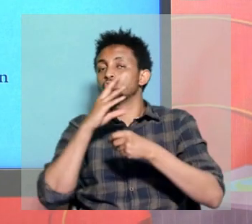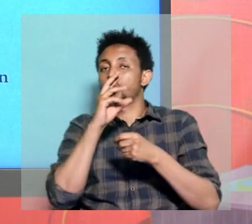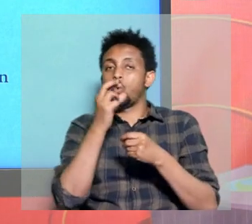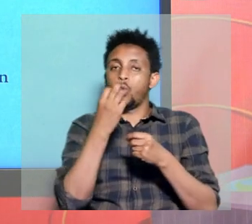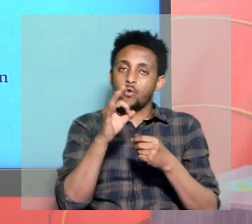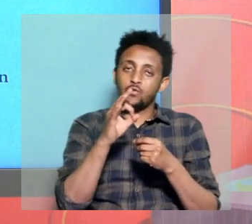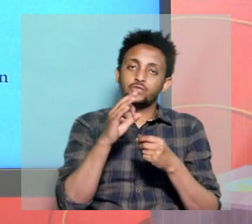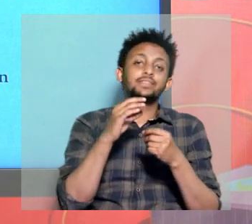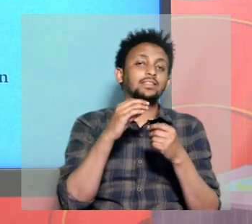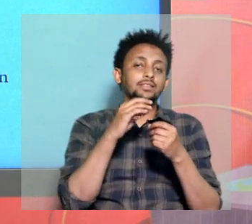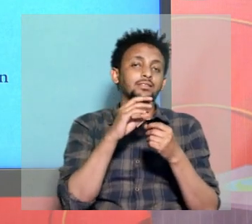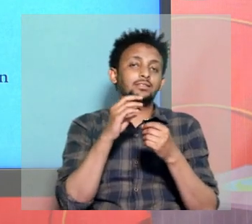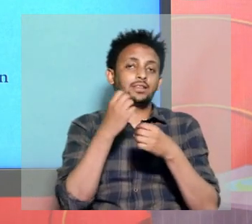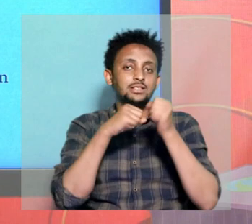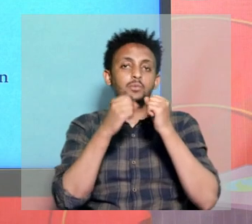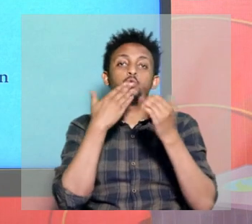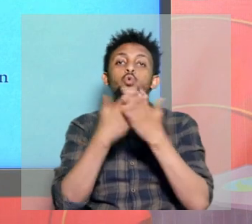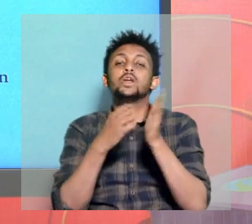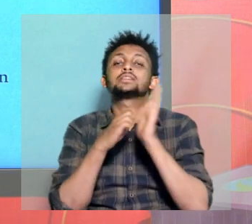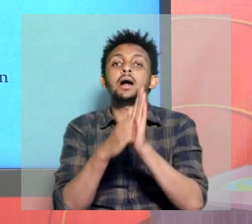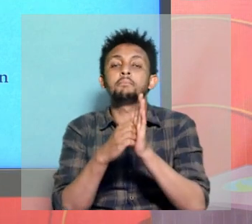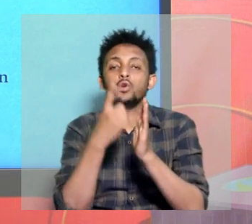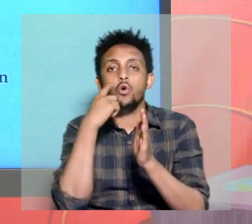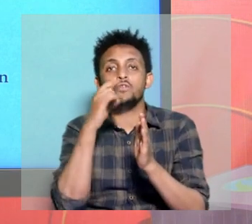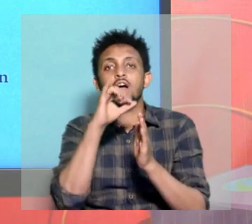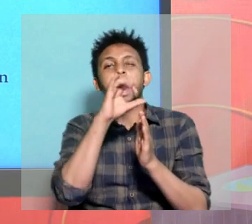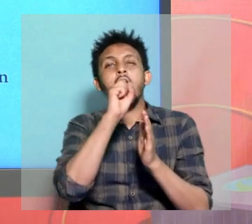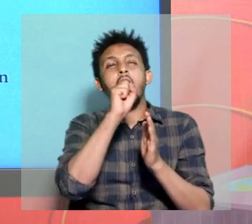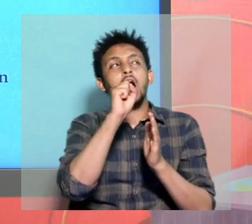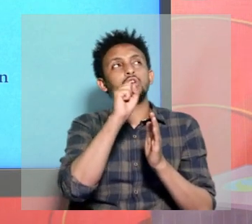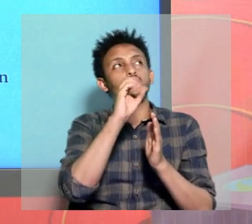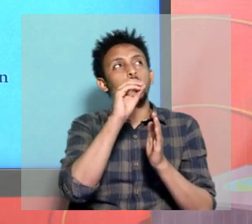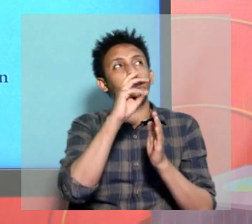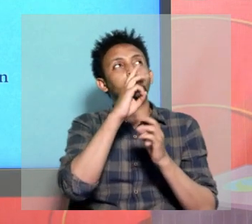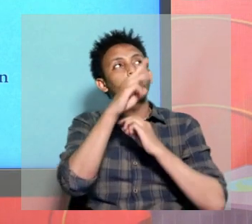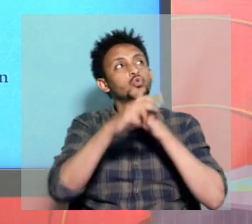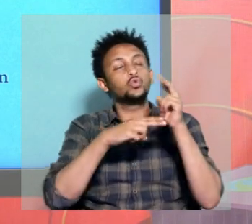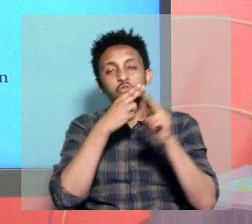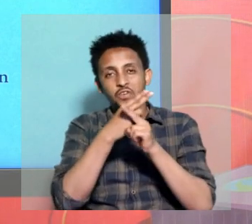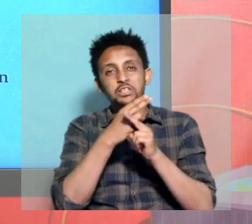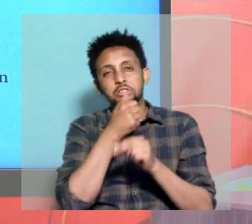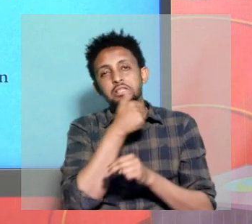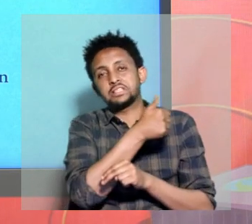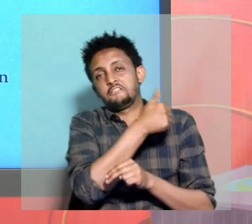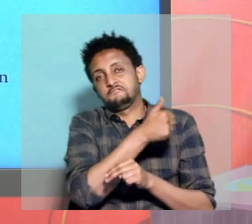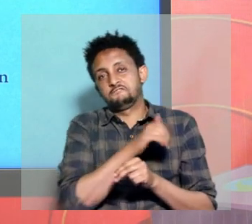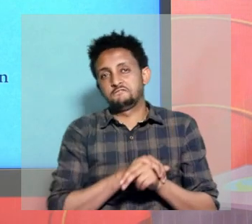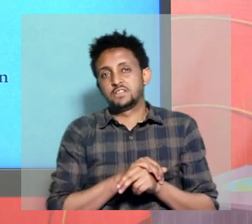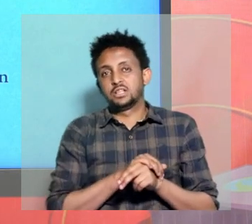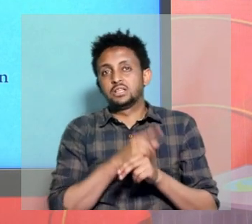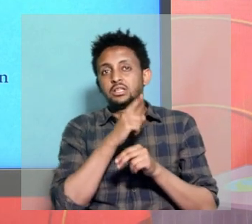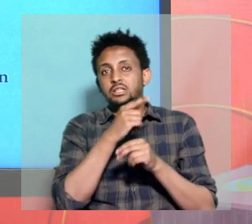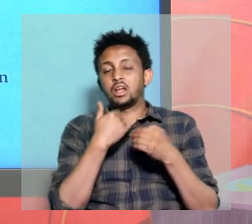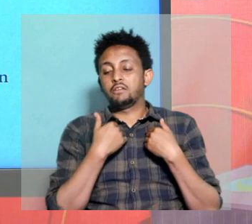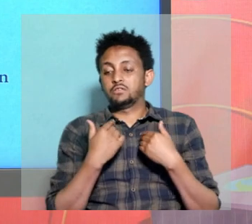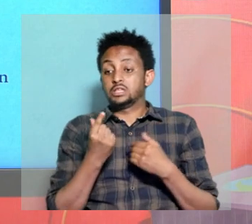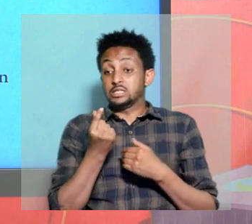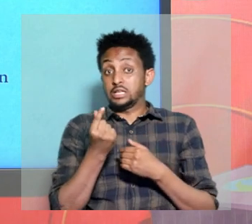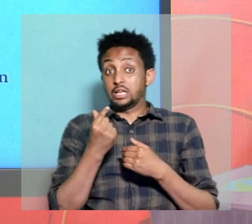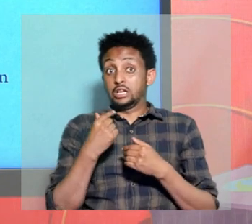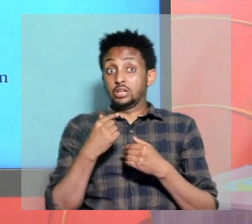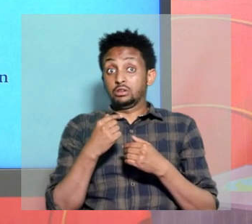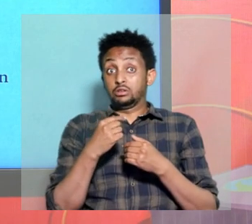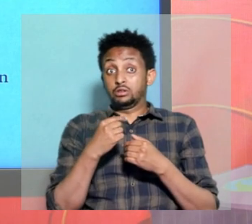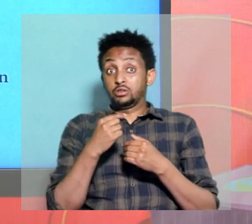the system. One of the good examples of the isolated system is the universe itself. So far we know that there is a single universe, so